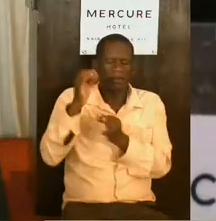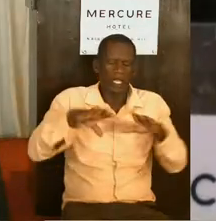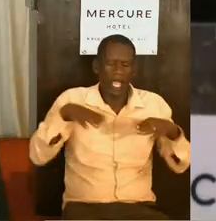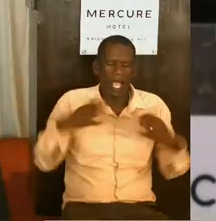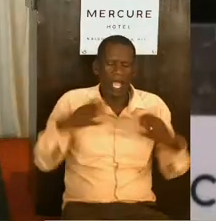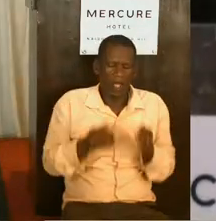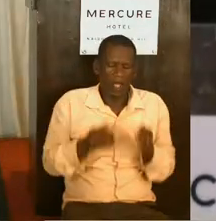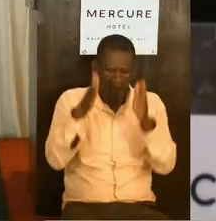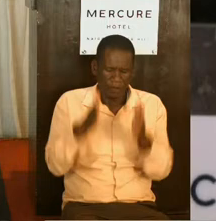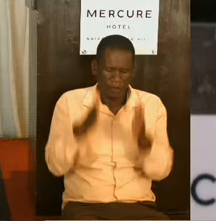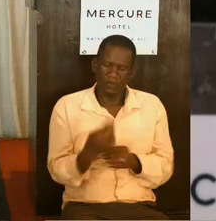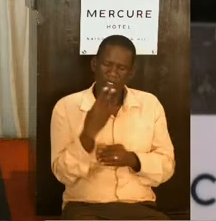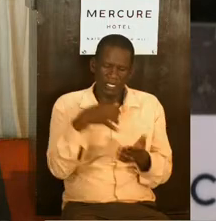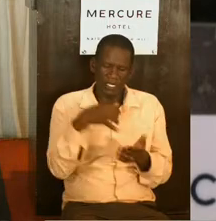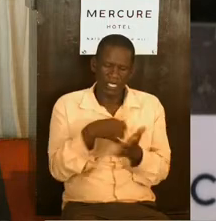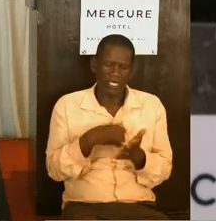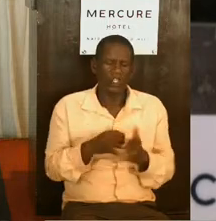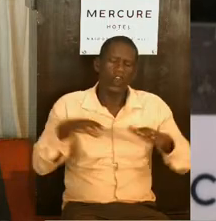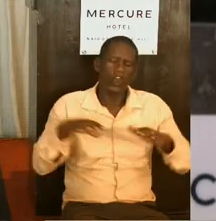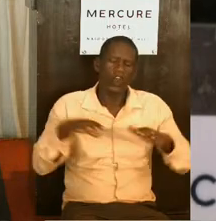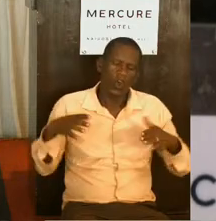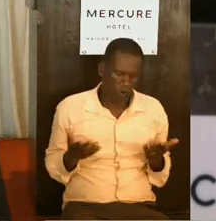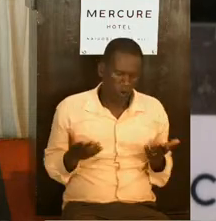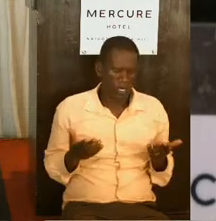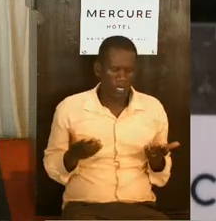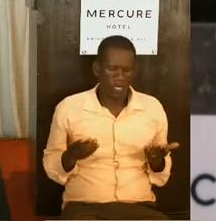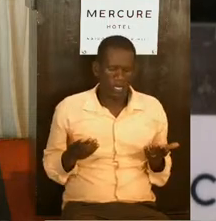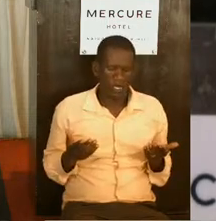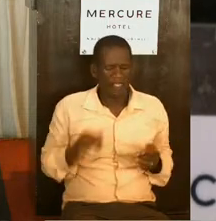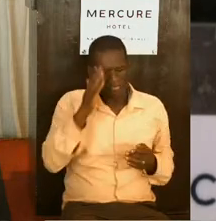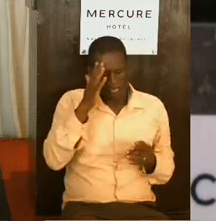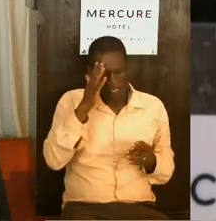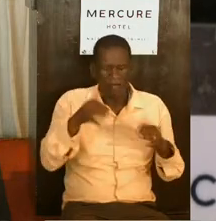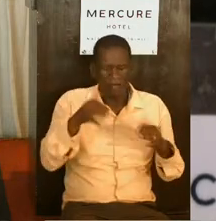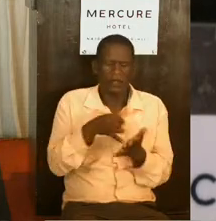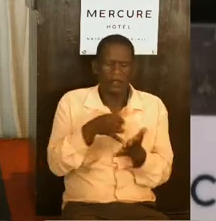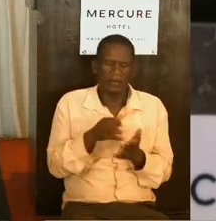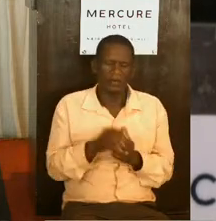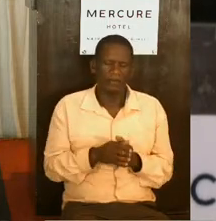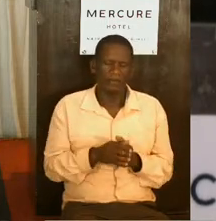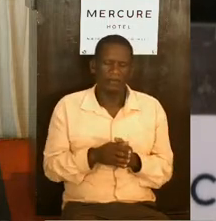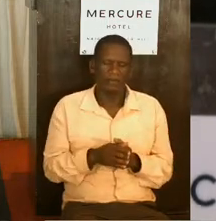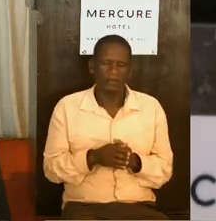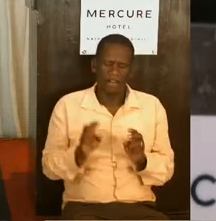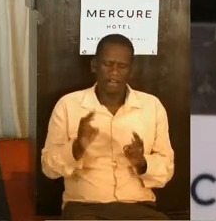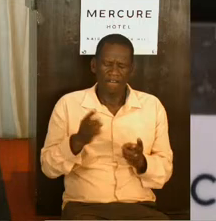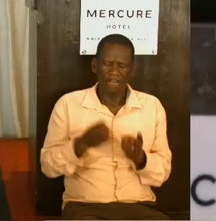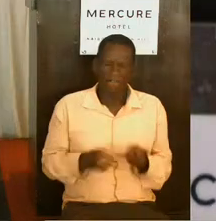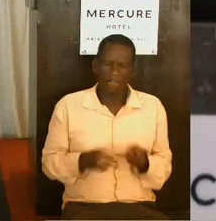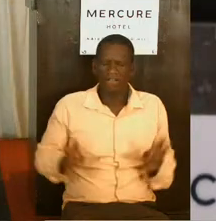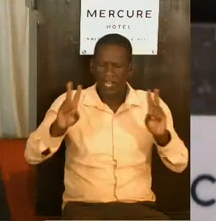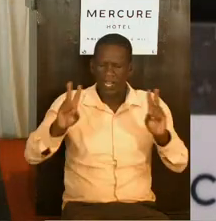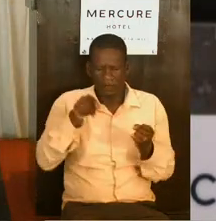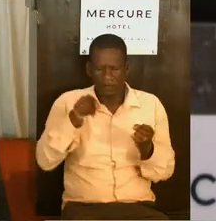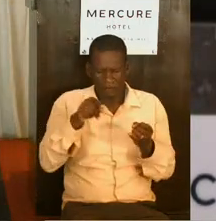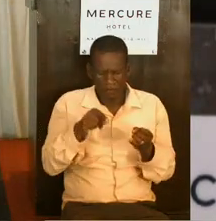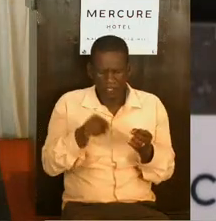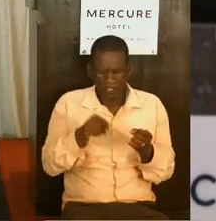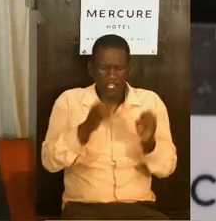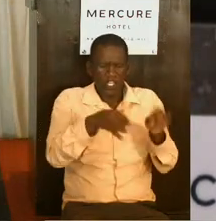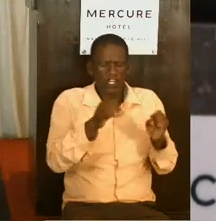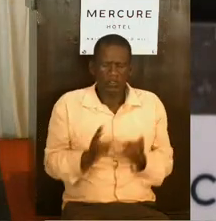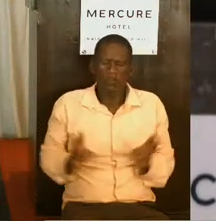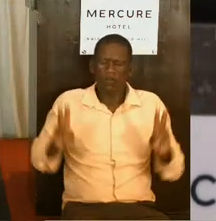how one see it or depict or think about it a value individual